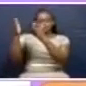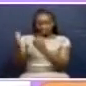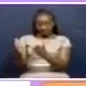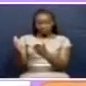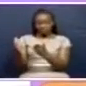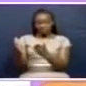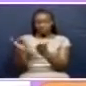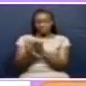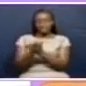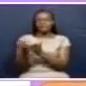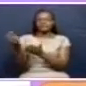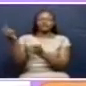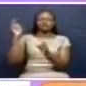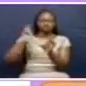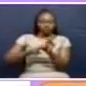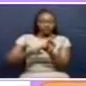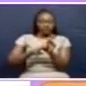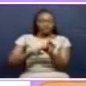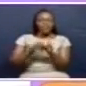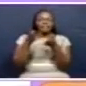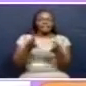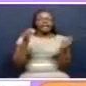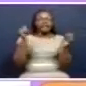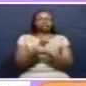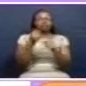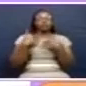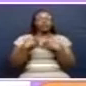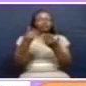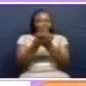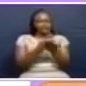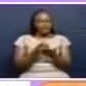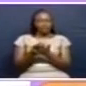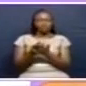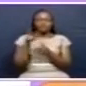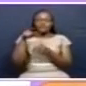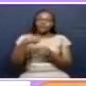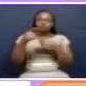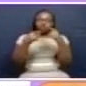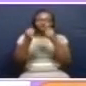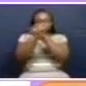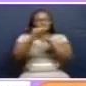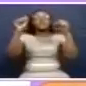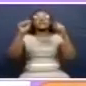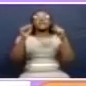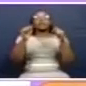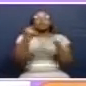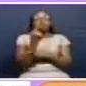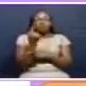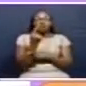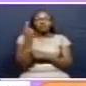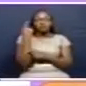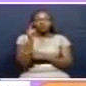there can be no discussion. He's still the head of state, except for the duties which have